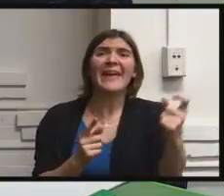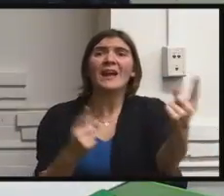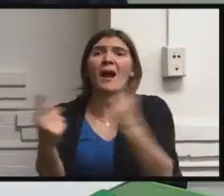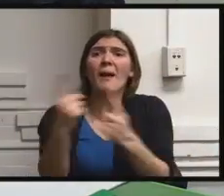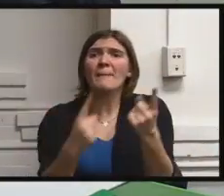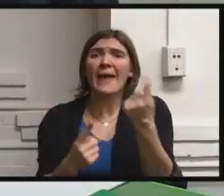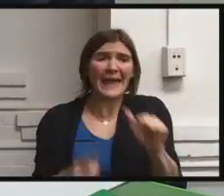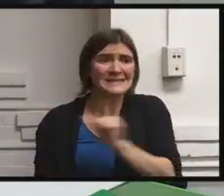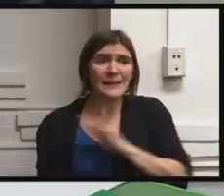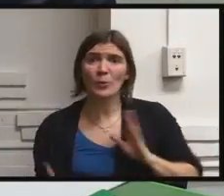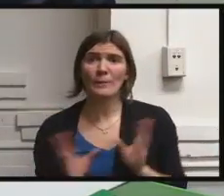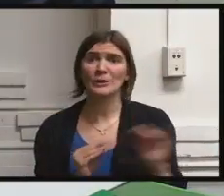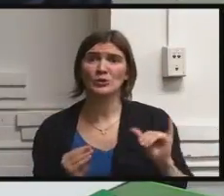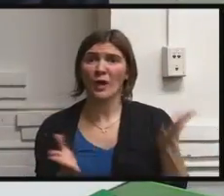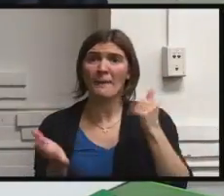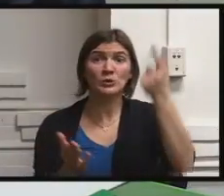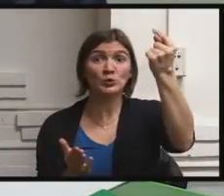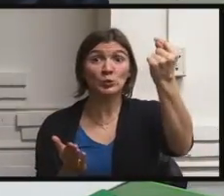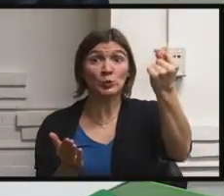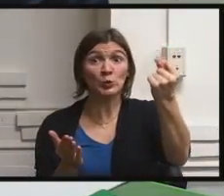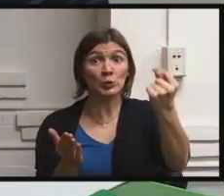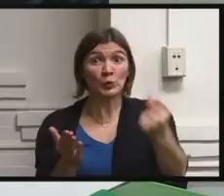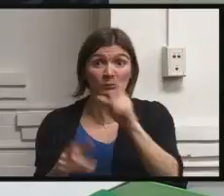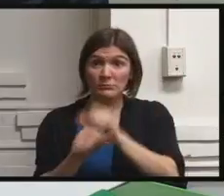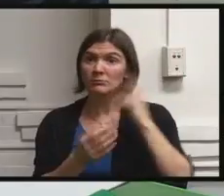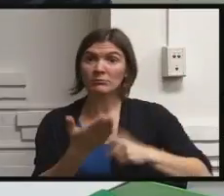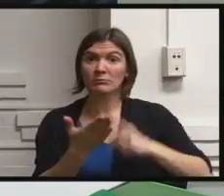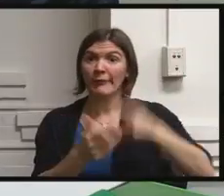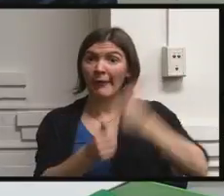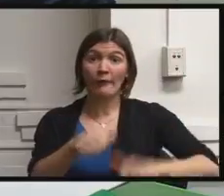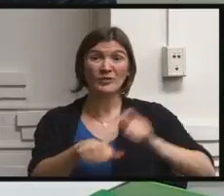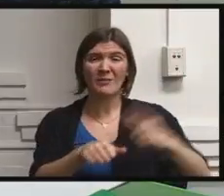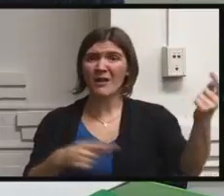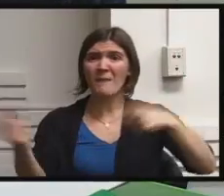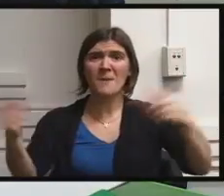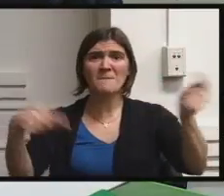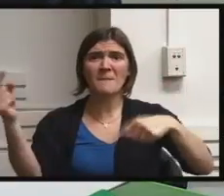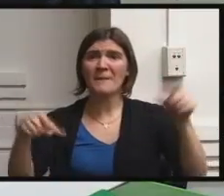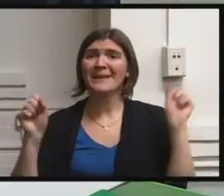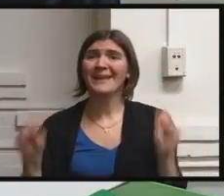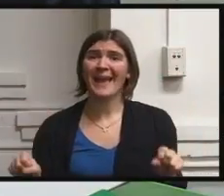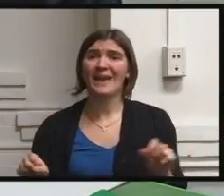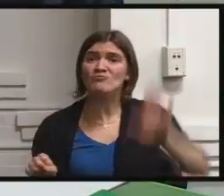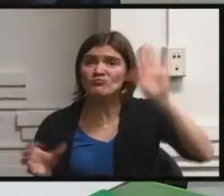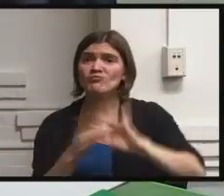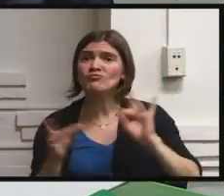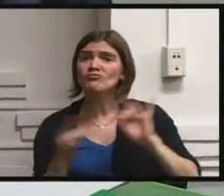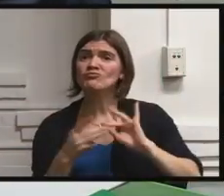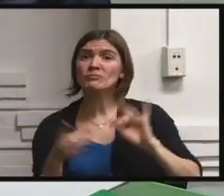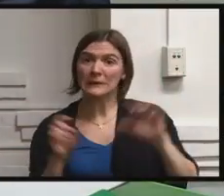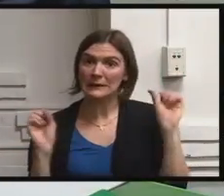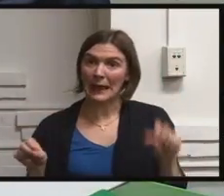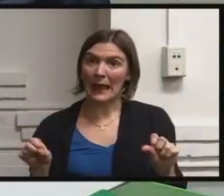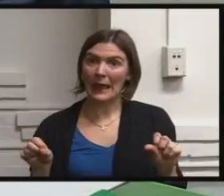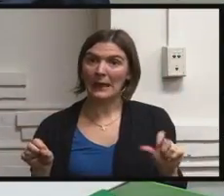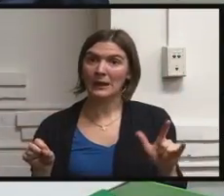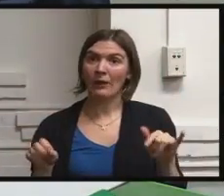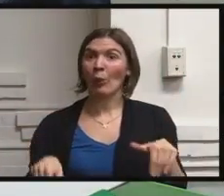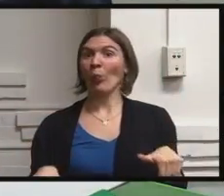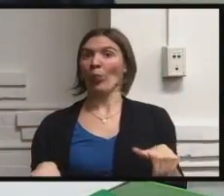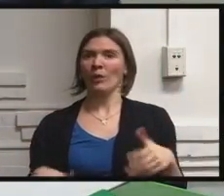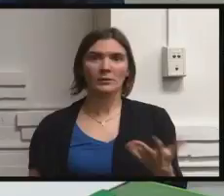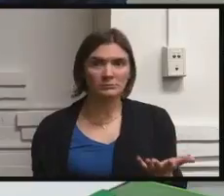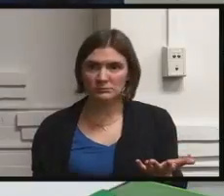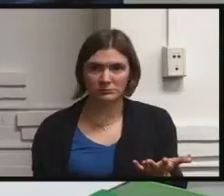meeting. We discuss this almost every meeting. So they can come and they can voice their opinion.